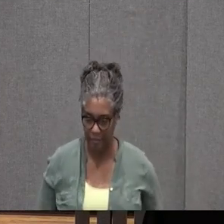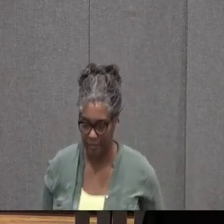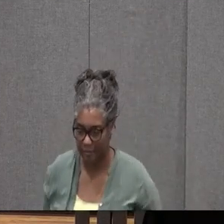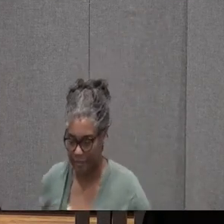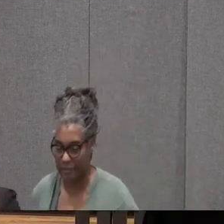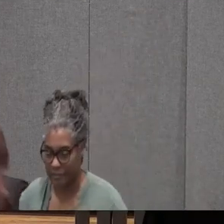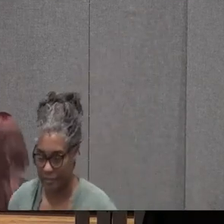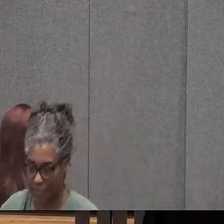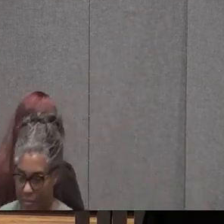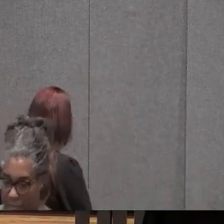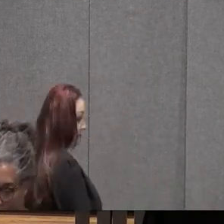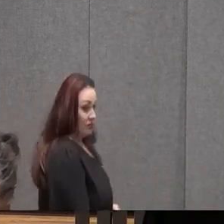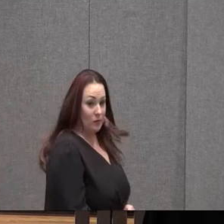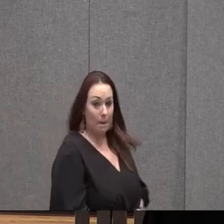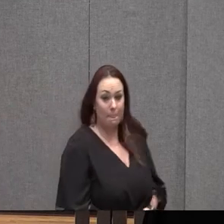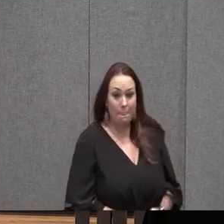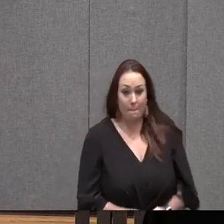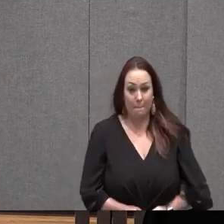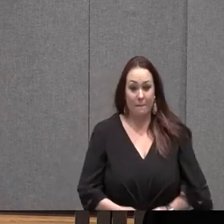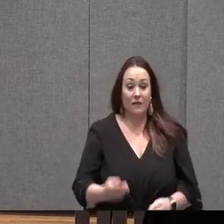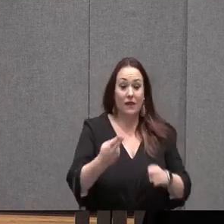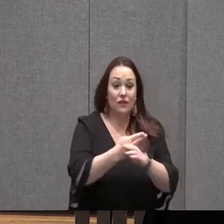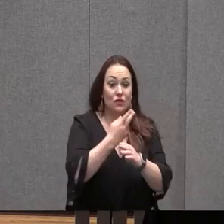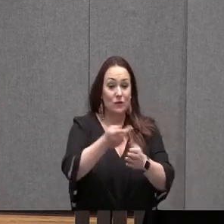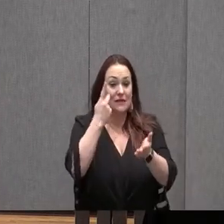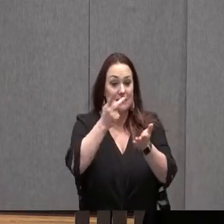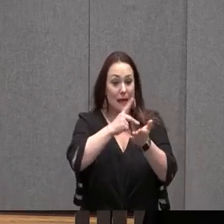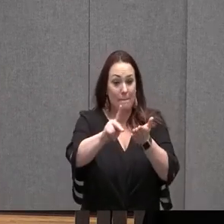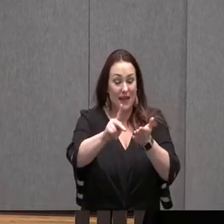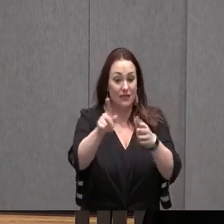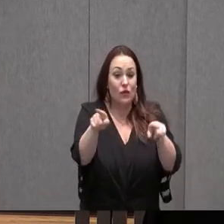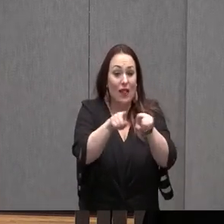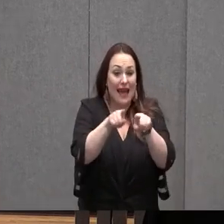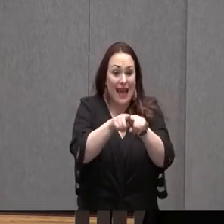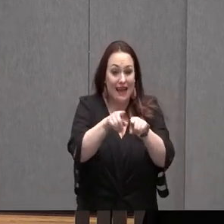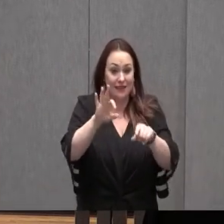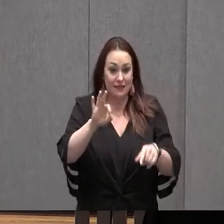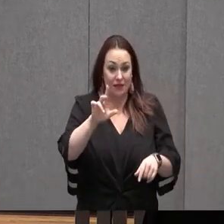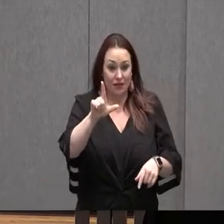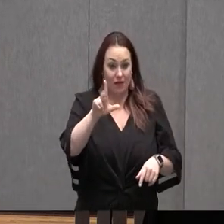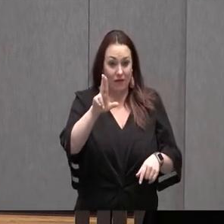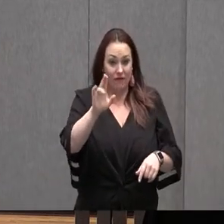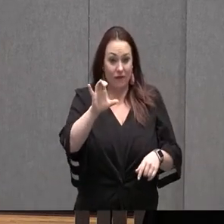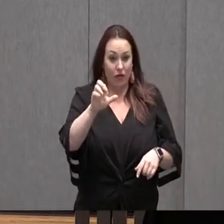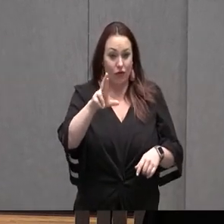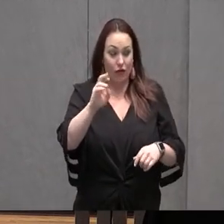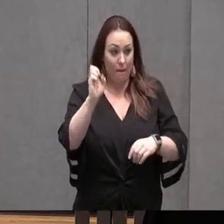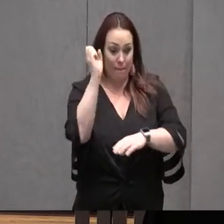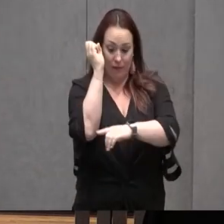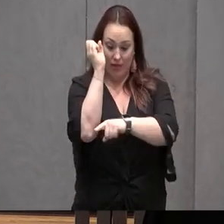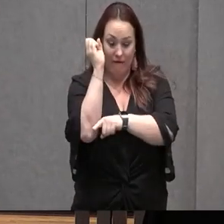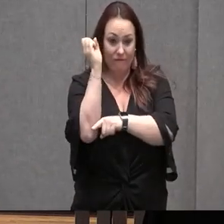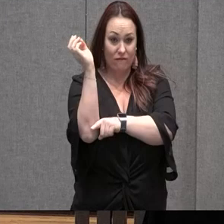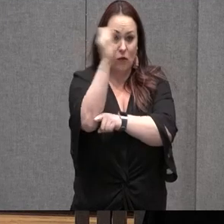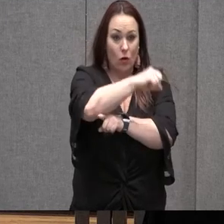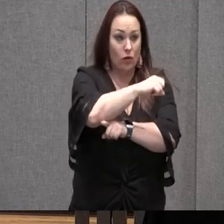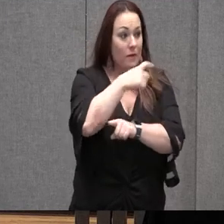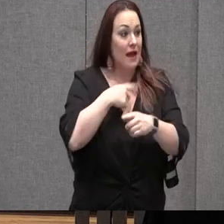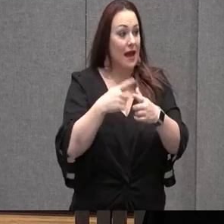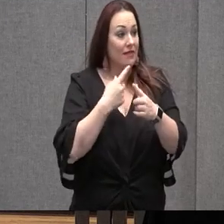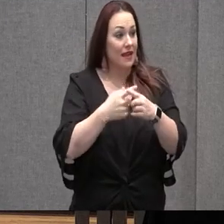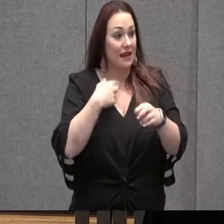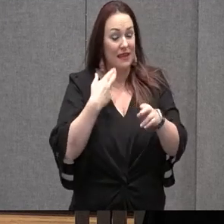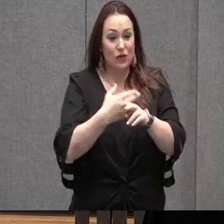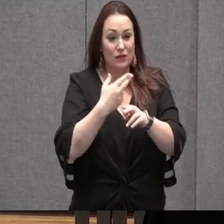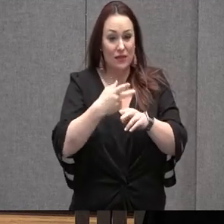it uses a pencil as the fulcrum. Okay. And then for the pivot arm, it's